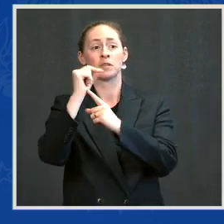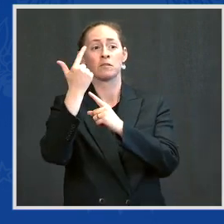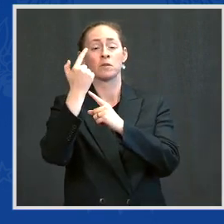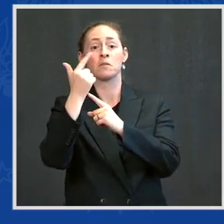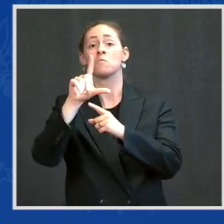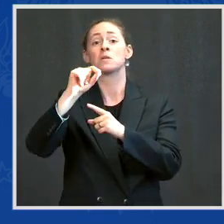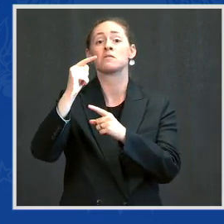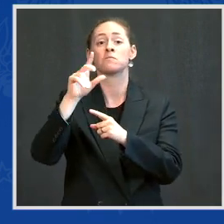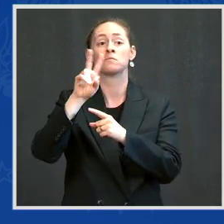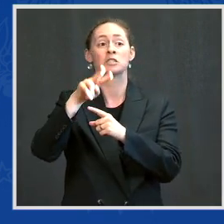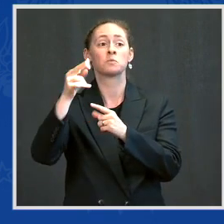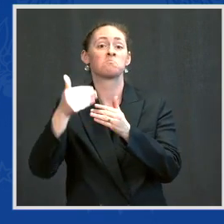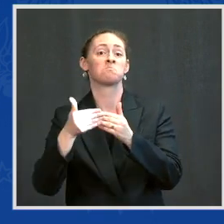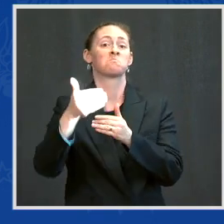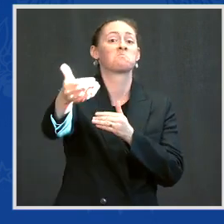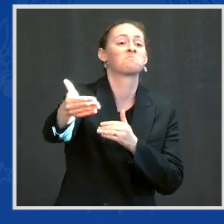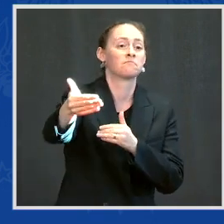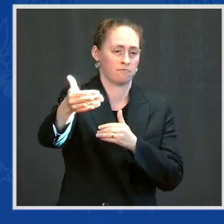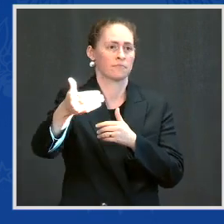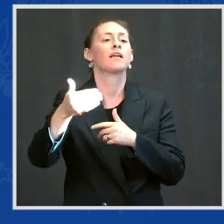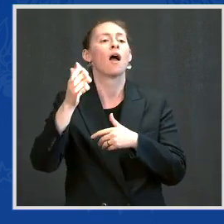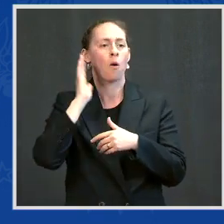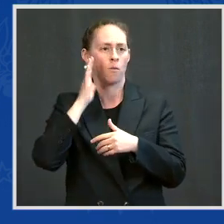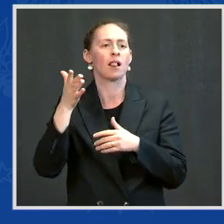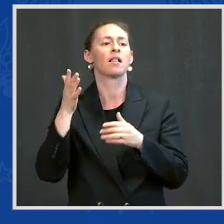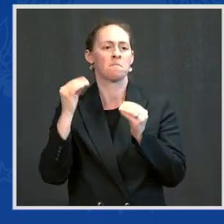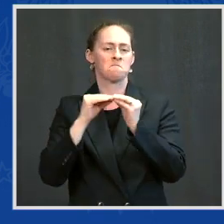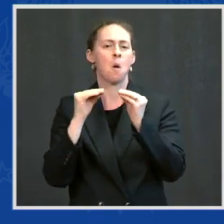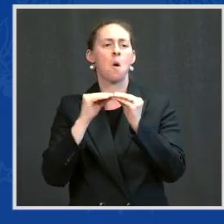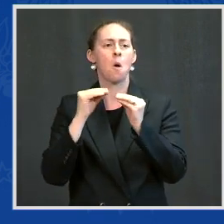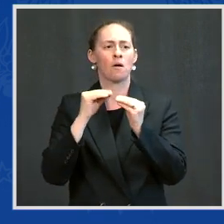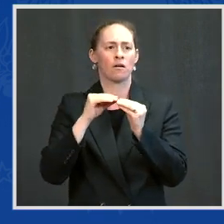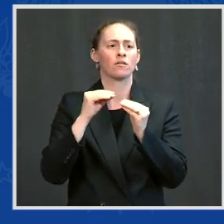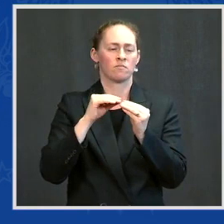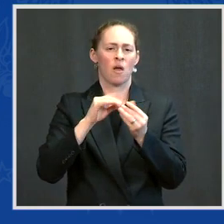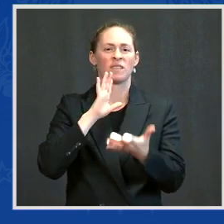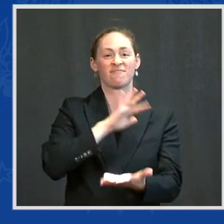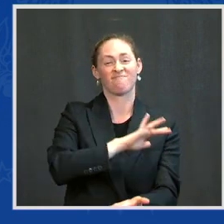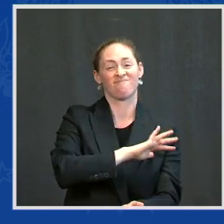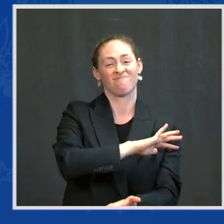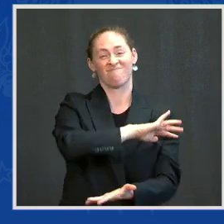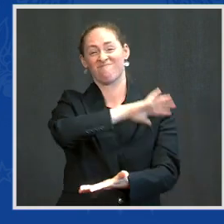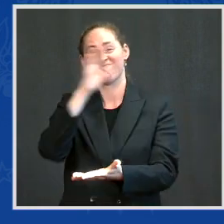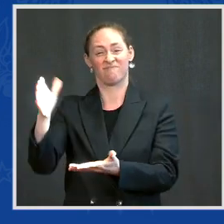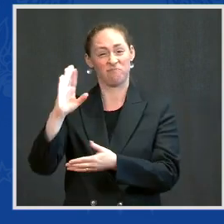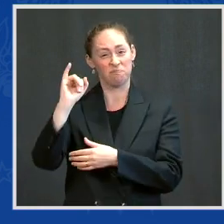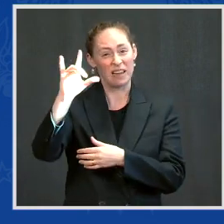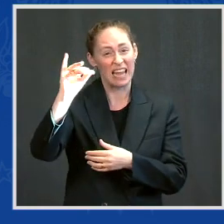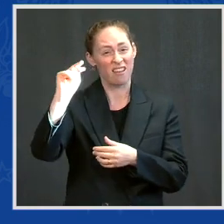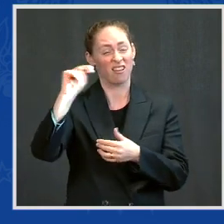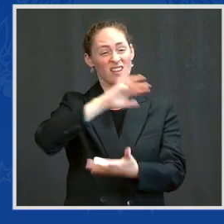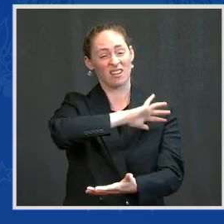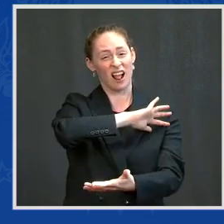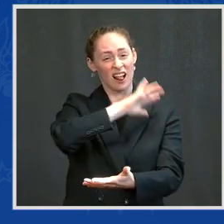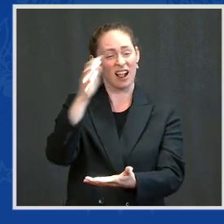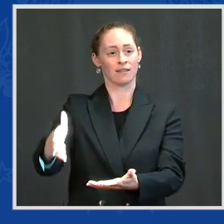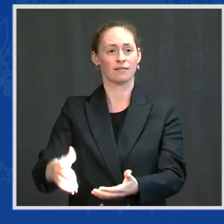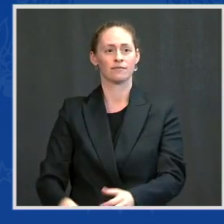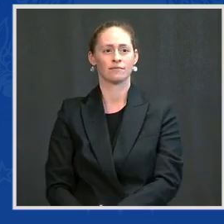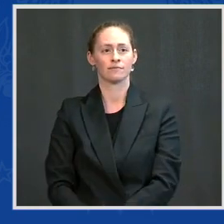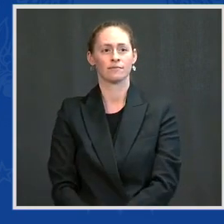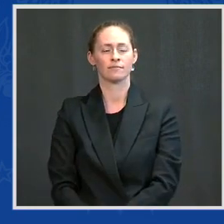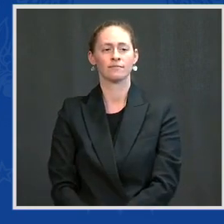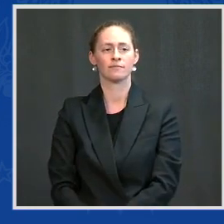many as another 1 billion doses of vaccine. Because it's not just, and this is what I like about this president, he's not